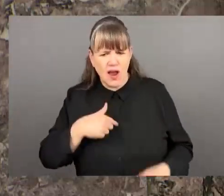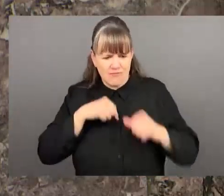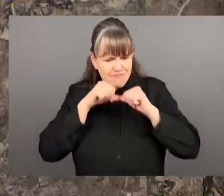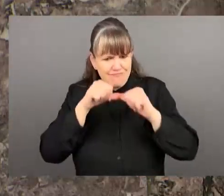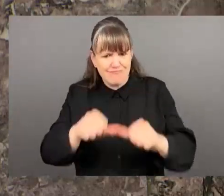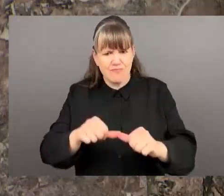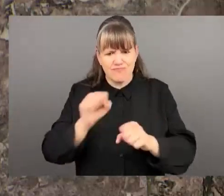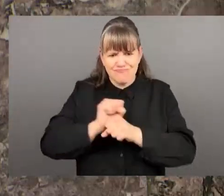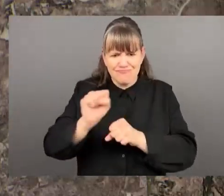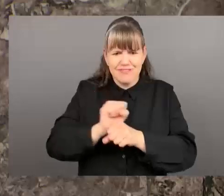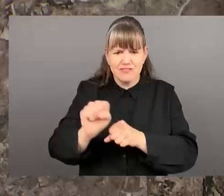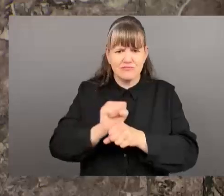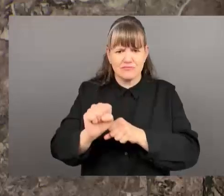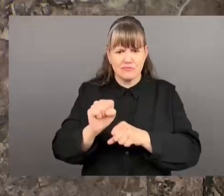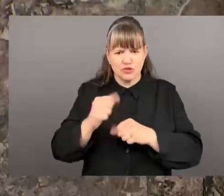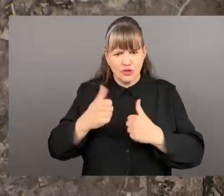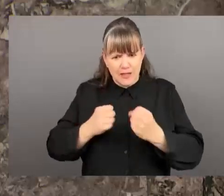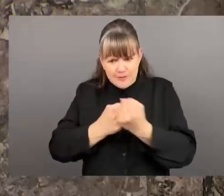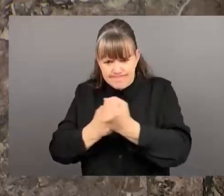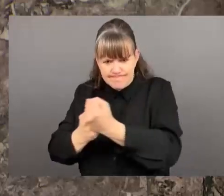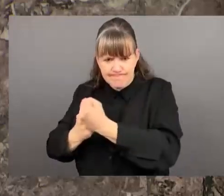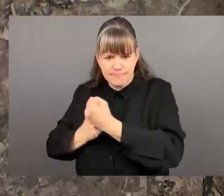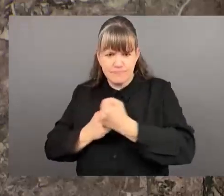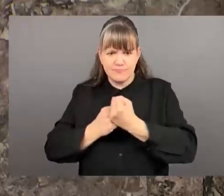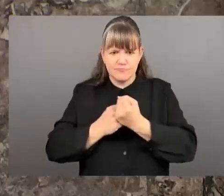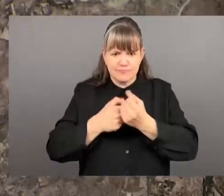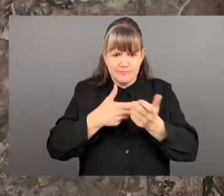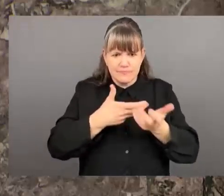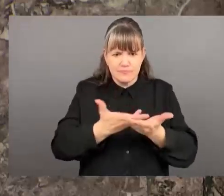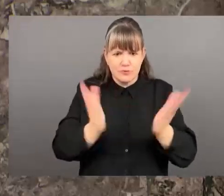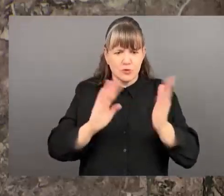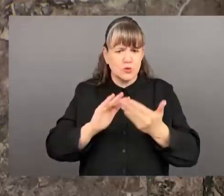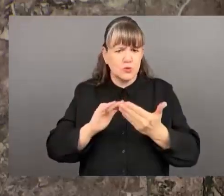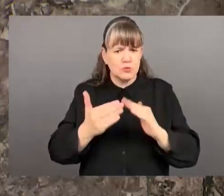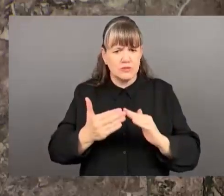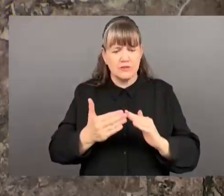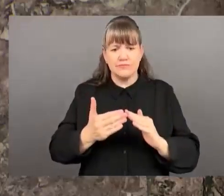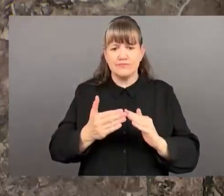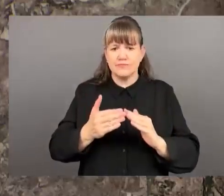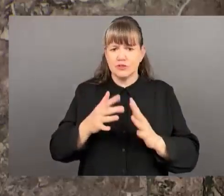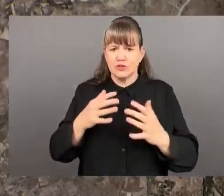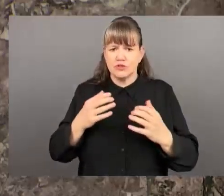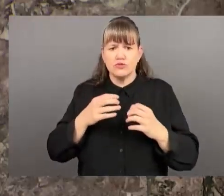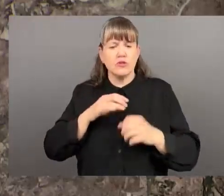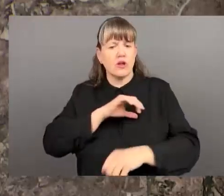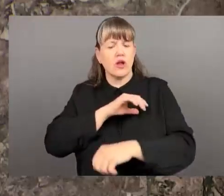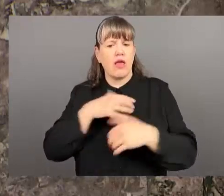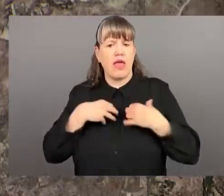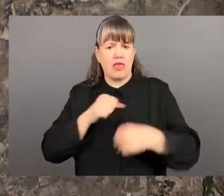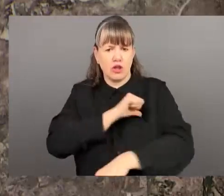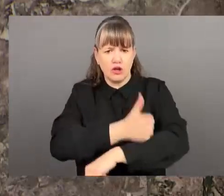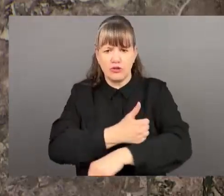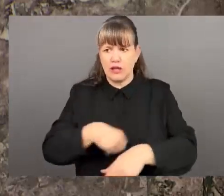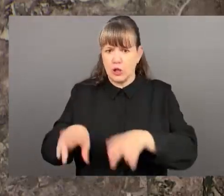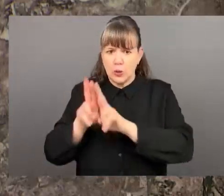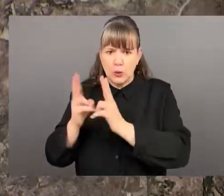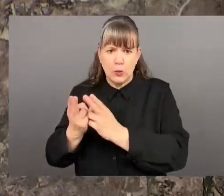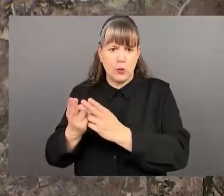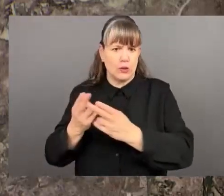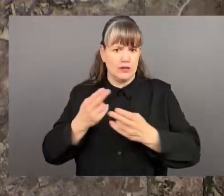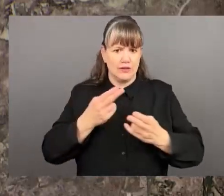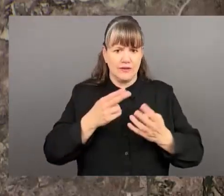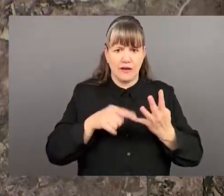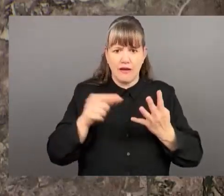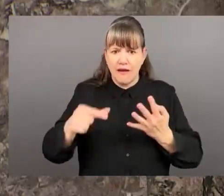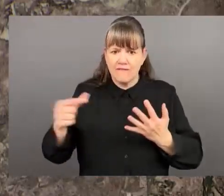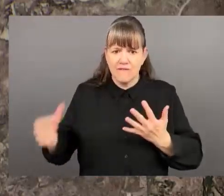that communities are taking, that health authorities are taking, that unions are taking, that our government is taking to bring in more